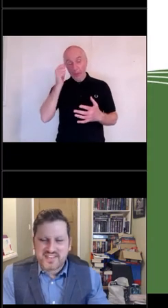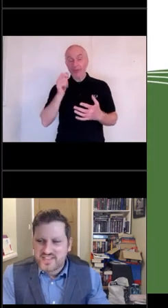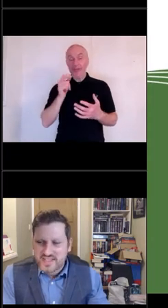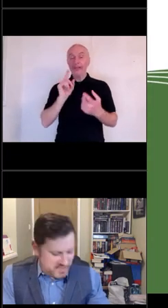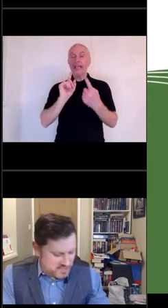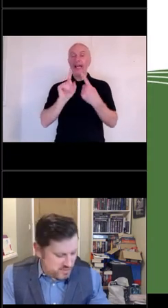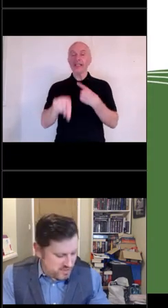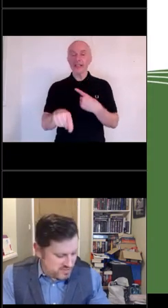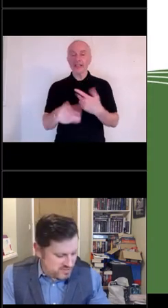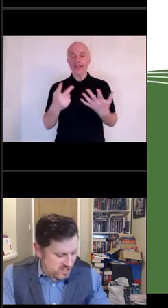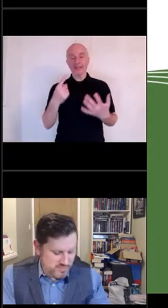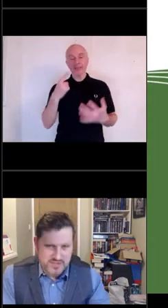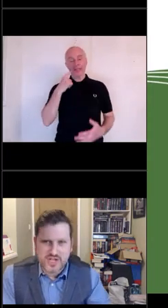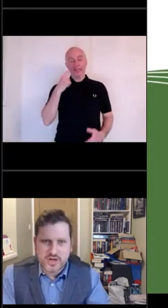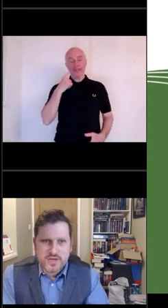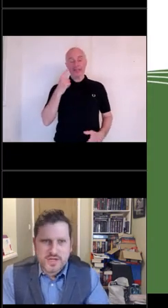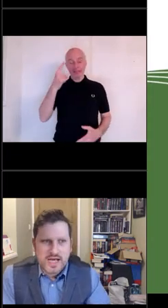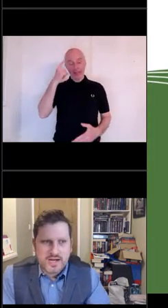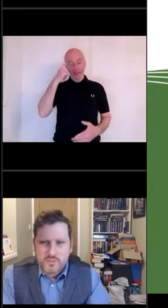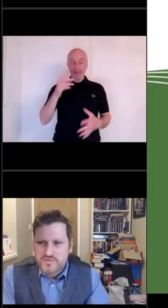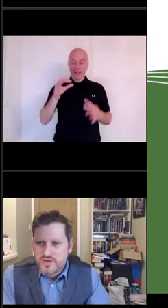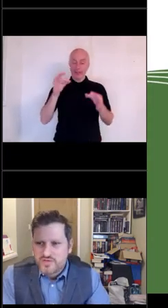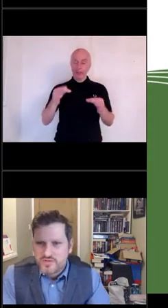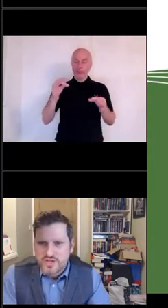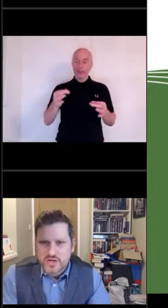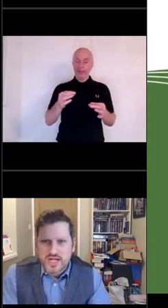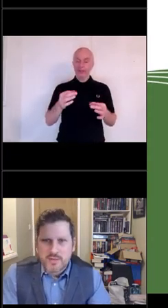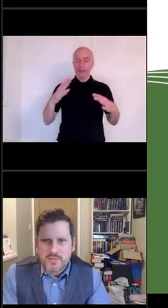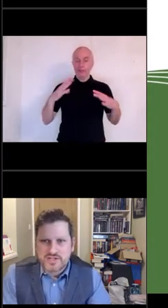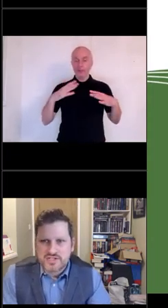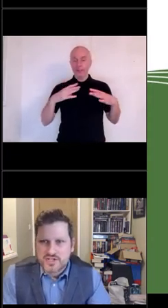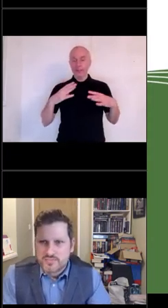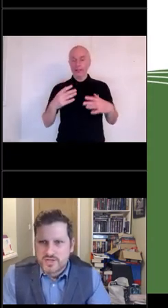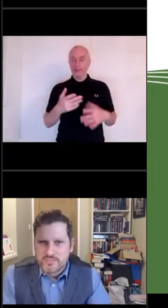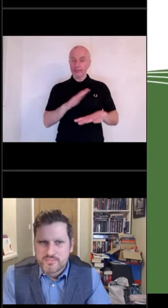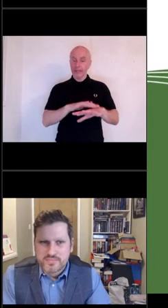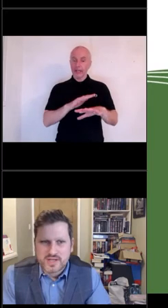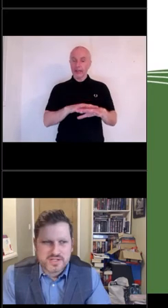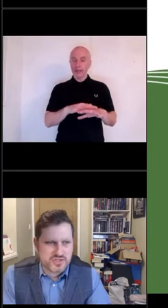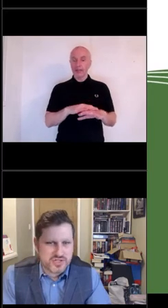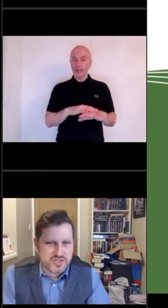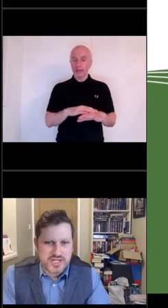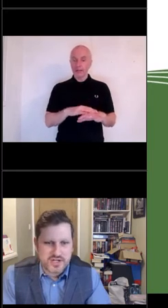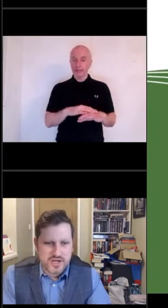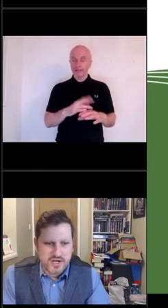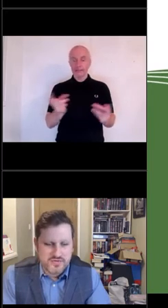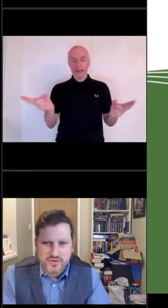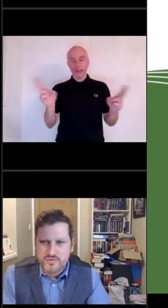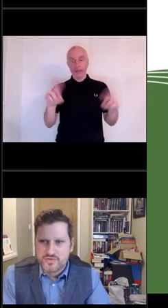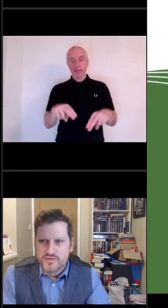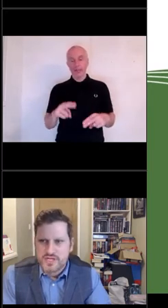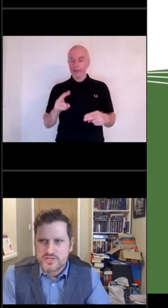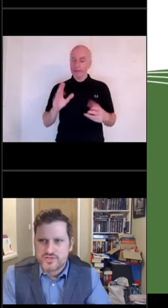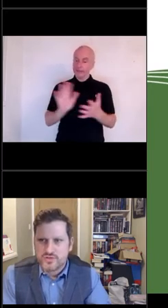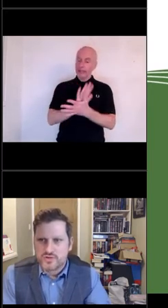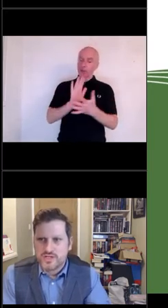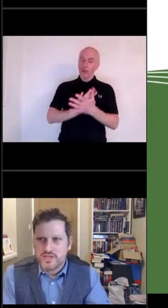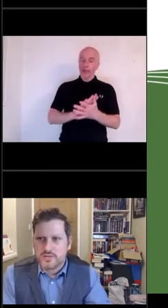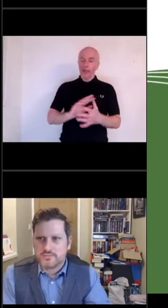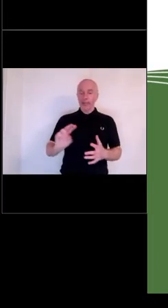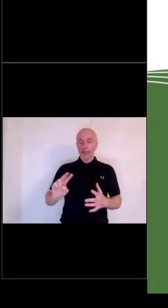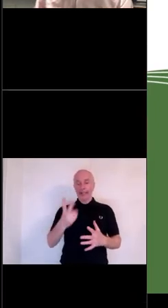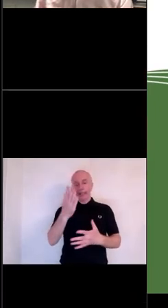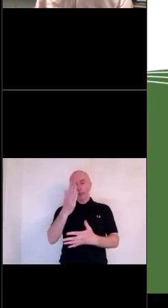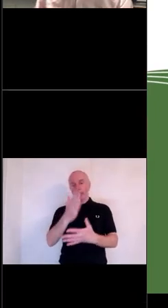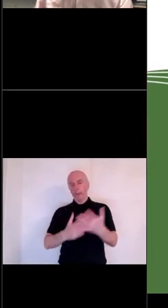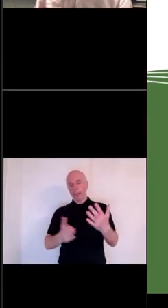I think that's perfect timing. So Alan, with no further ado, we're going to hand back to you and let's enjoy the second half of the talk. Thank